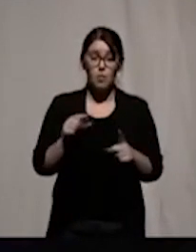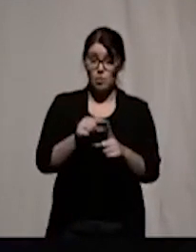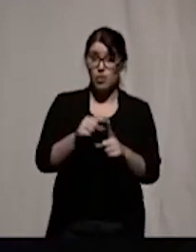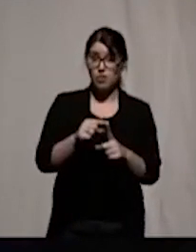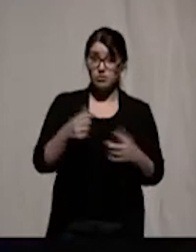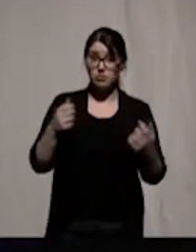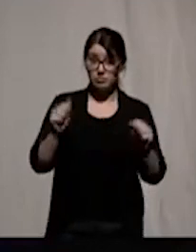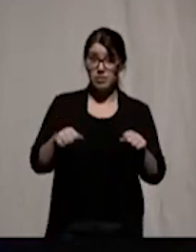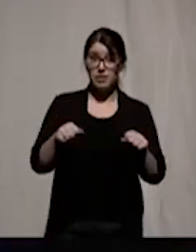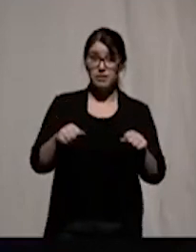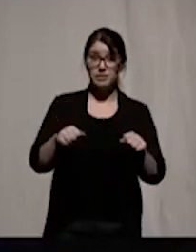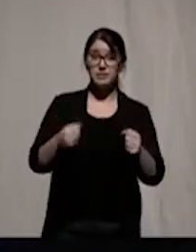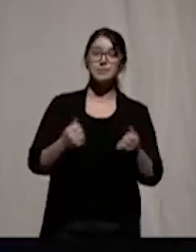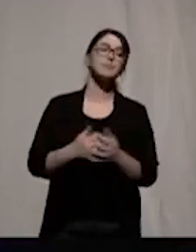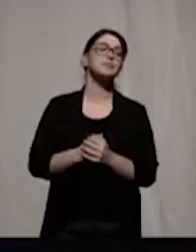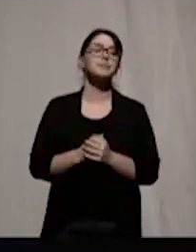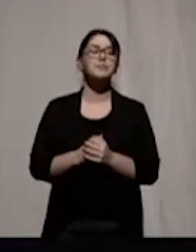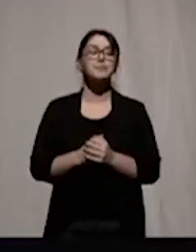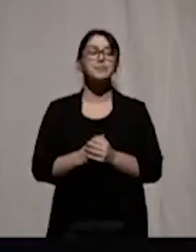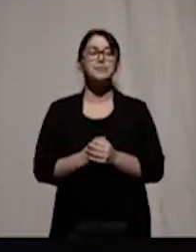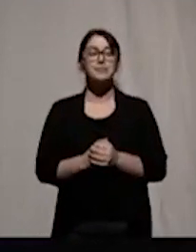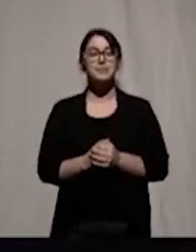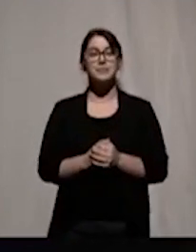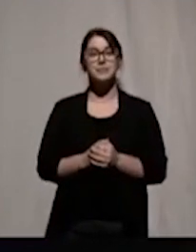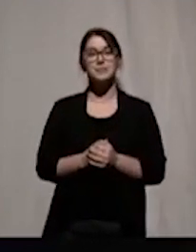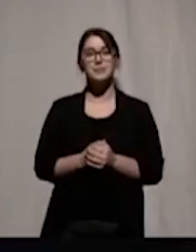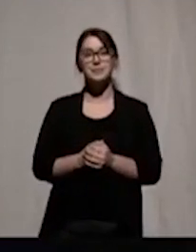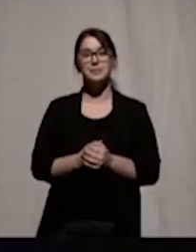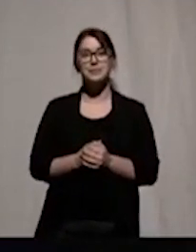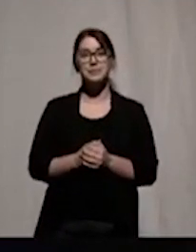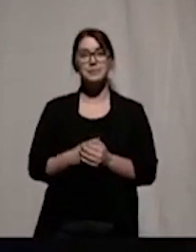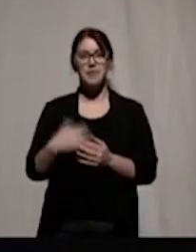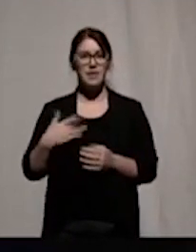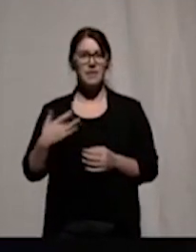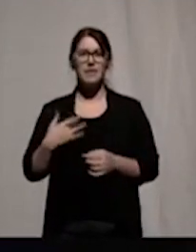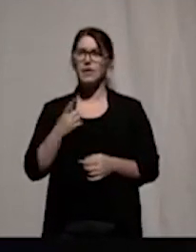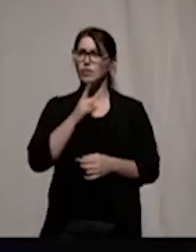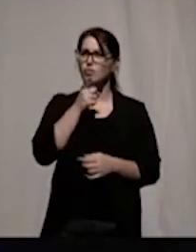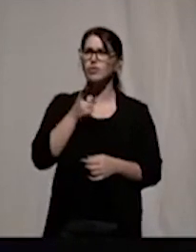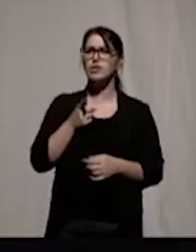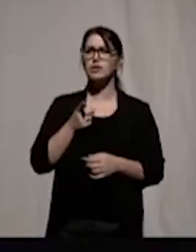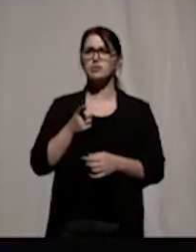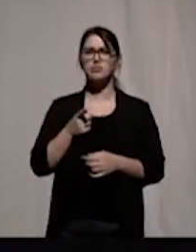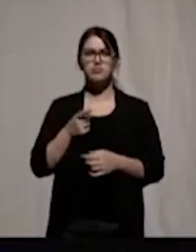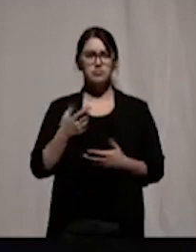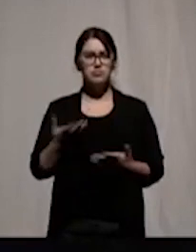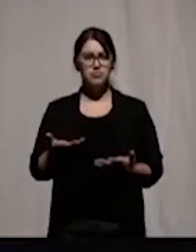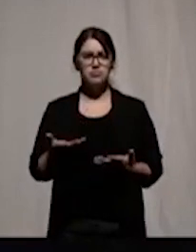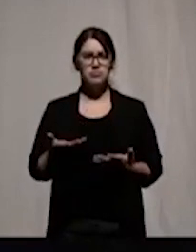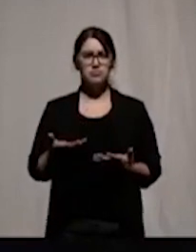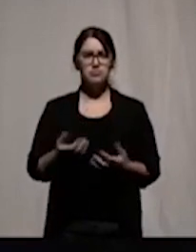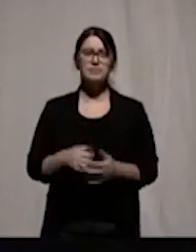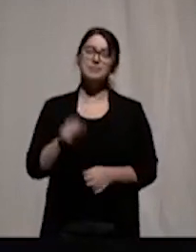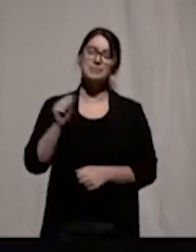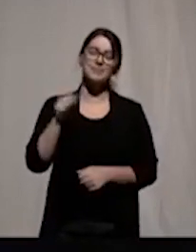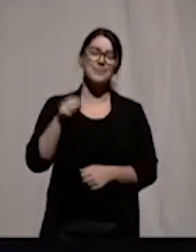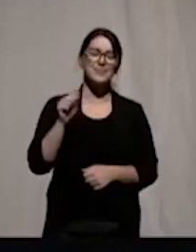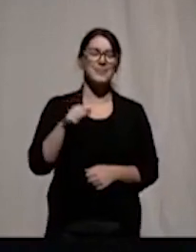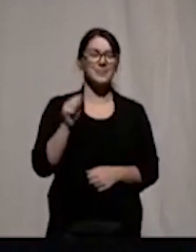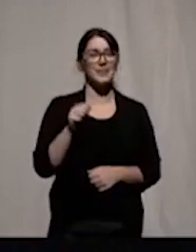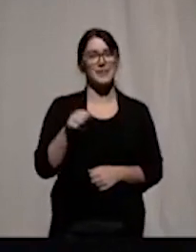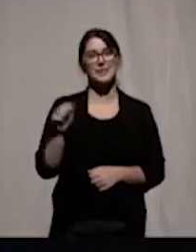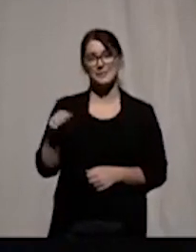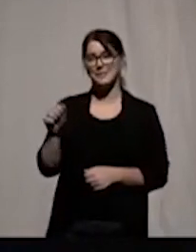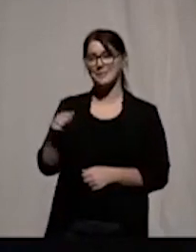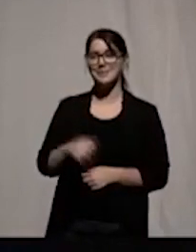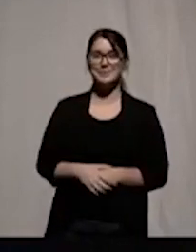an extra layer to that, right? Did it feel authentic? Yes. I felt like that was going to be, because I felt